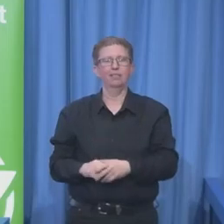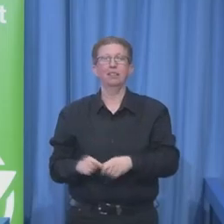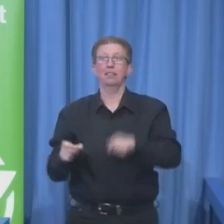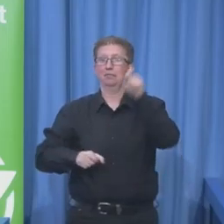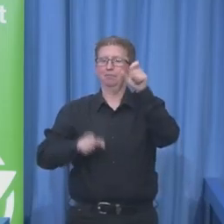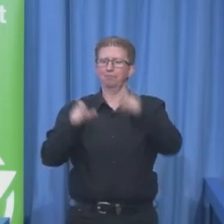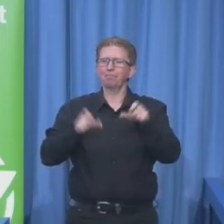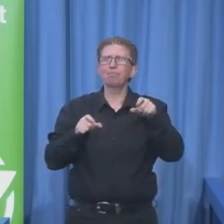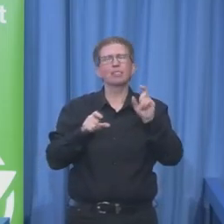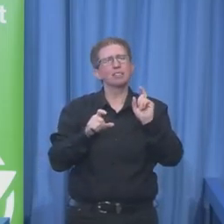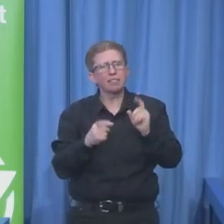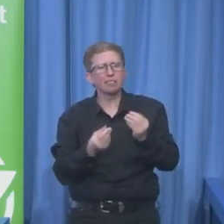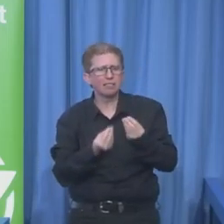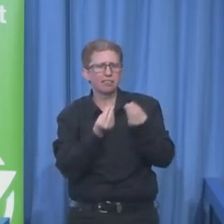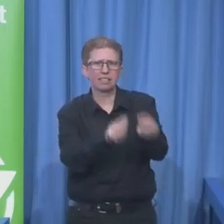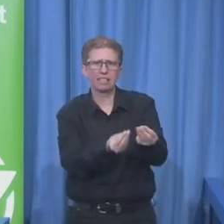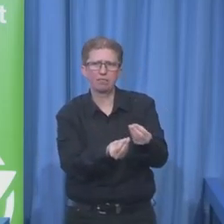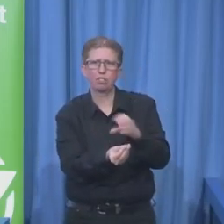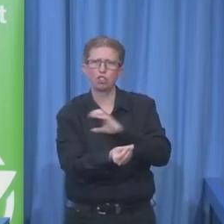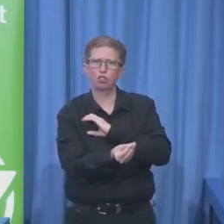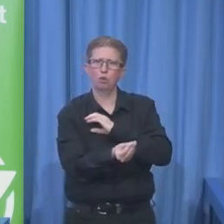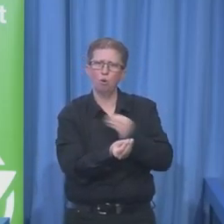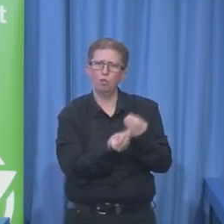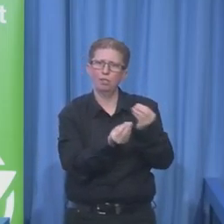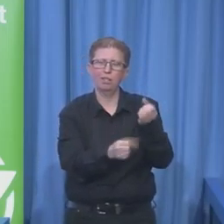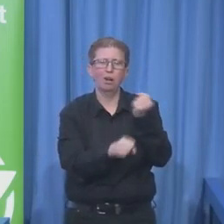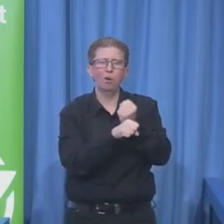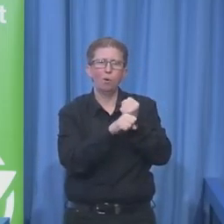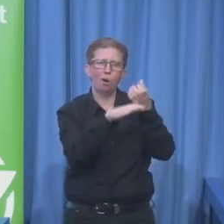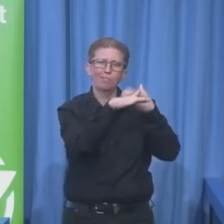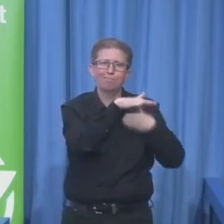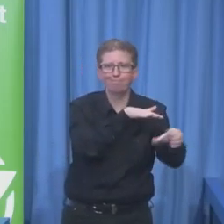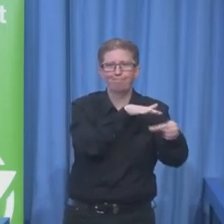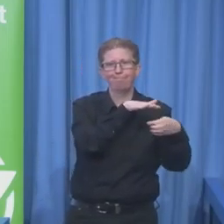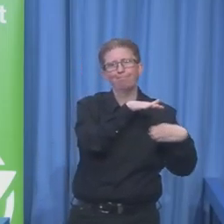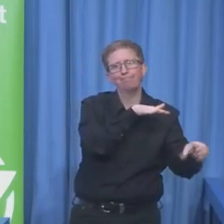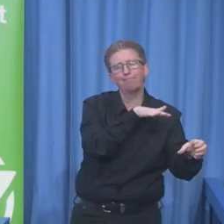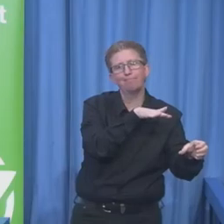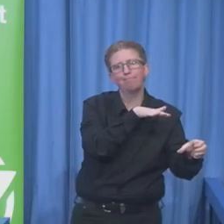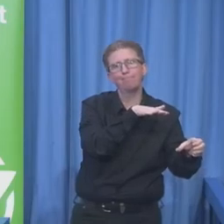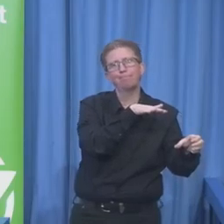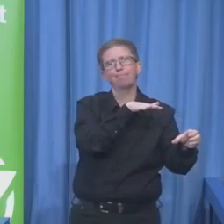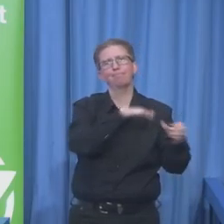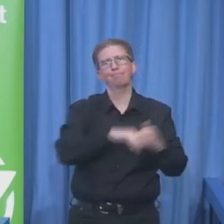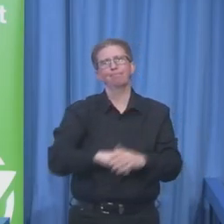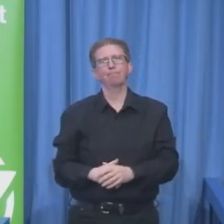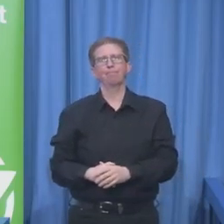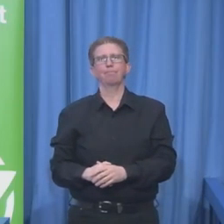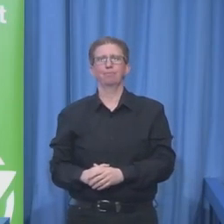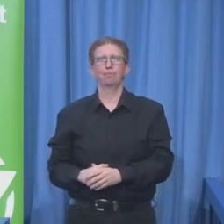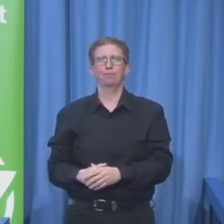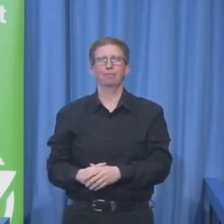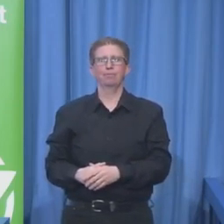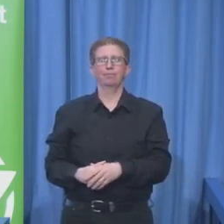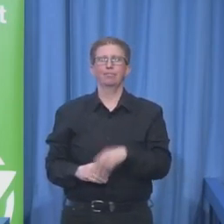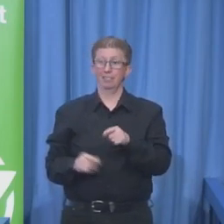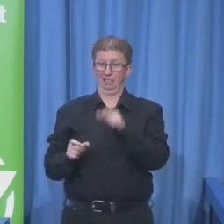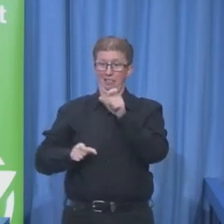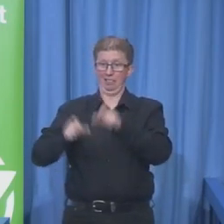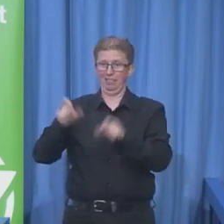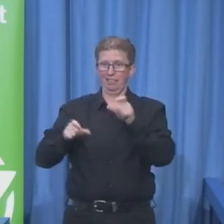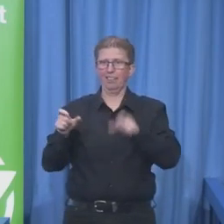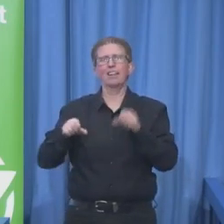professional support provided by a specific group of people to help them work on the general, on the